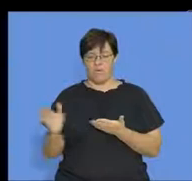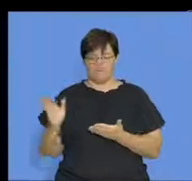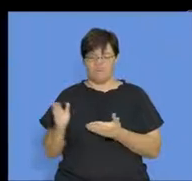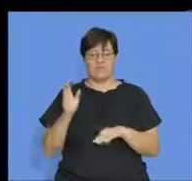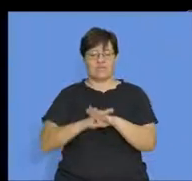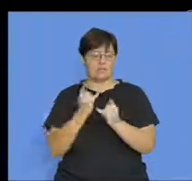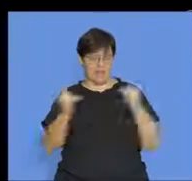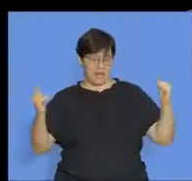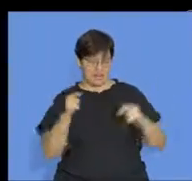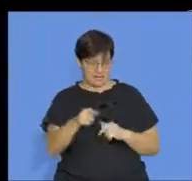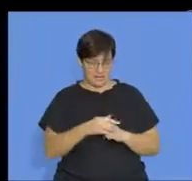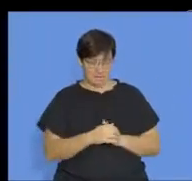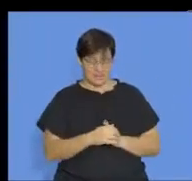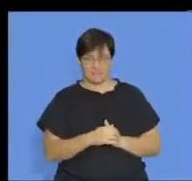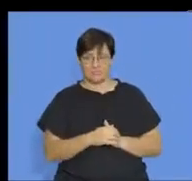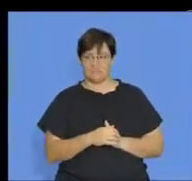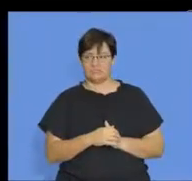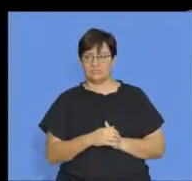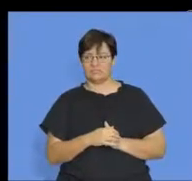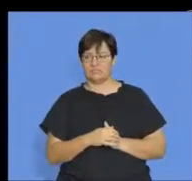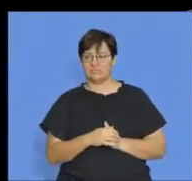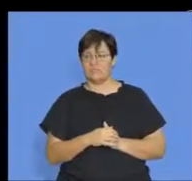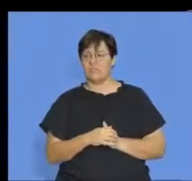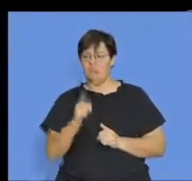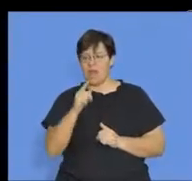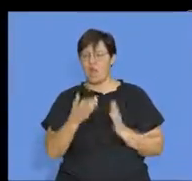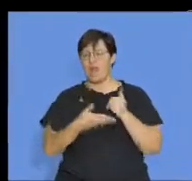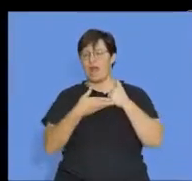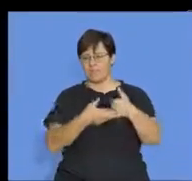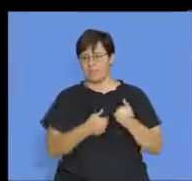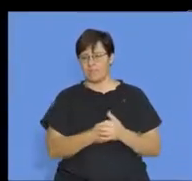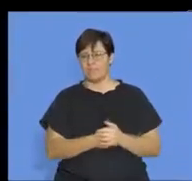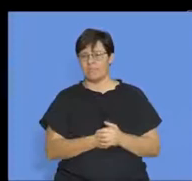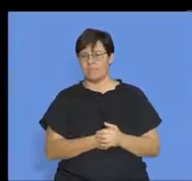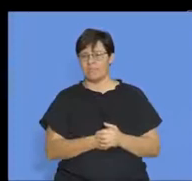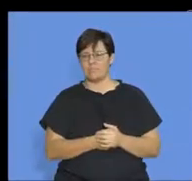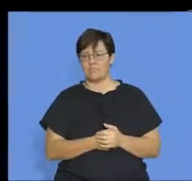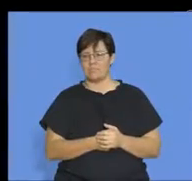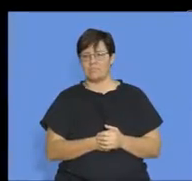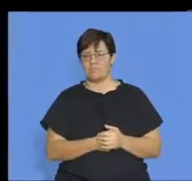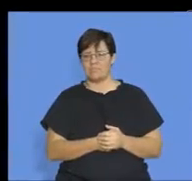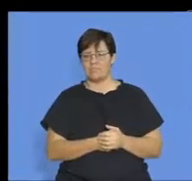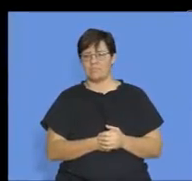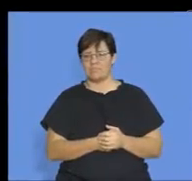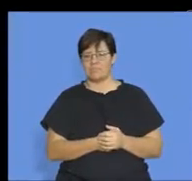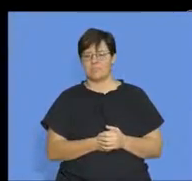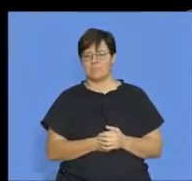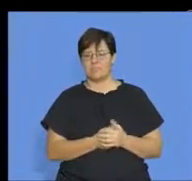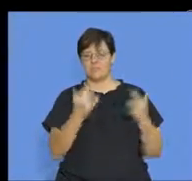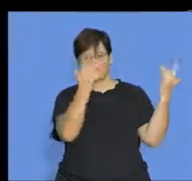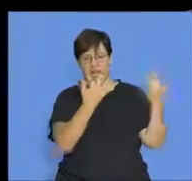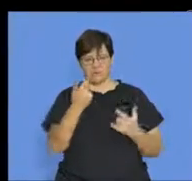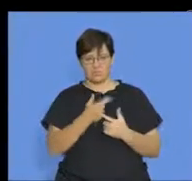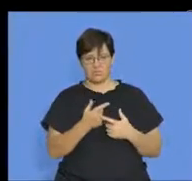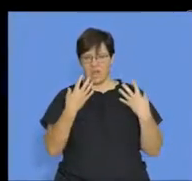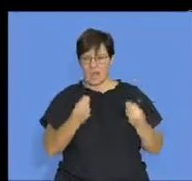quickly erase the timeline that I drew, right, just to help you guys in terms of